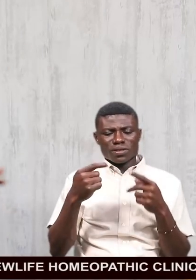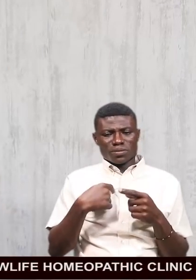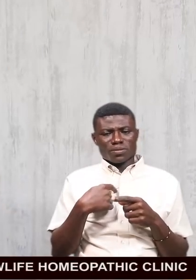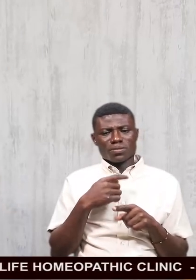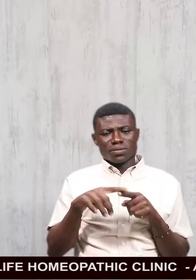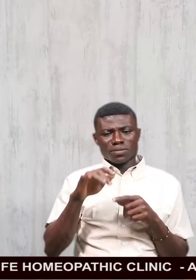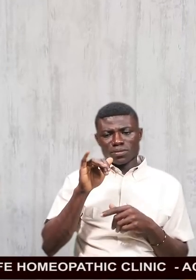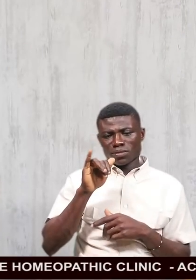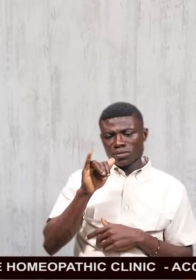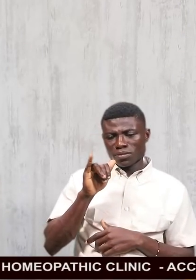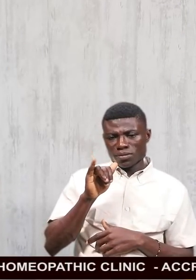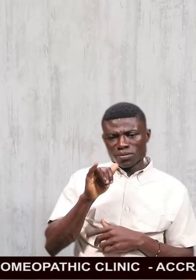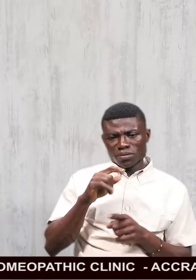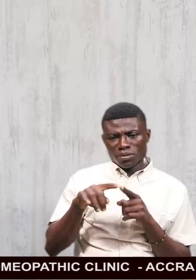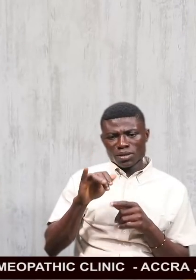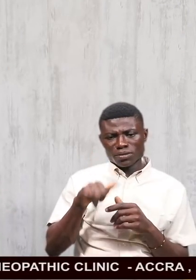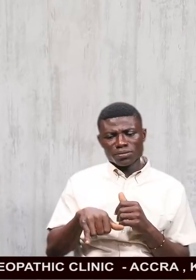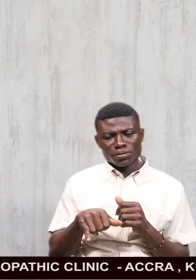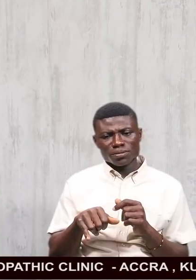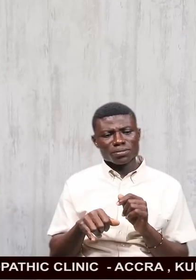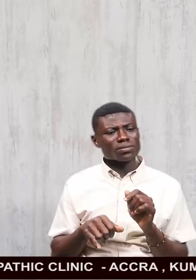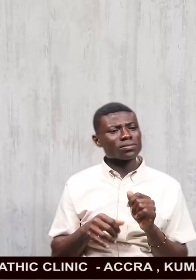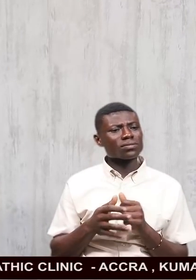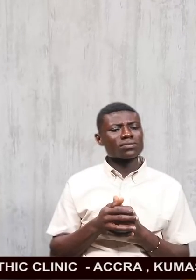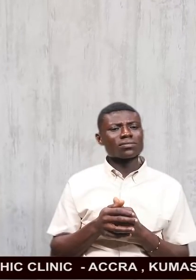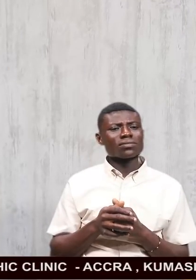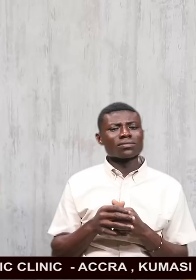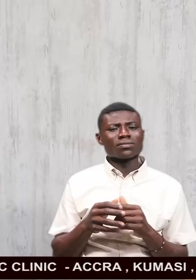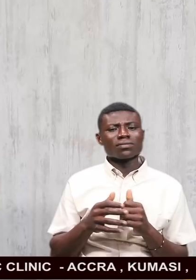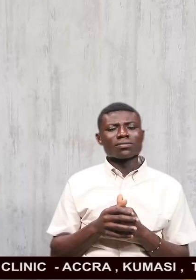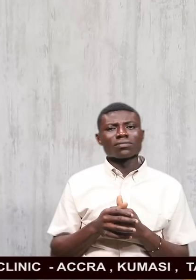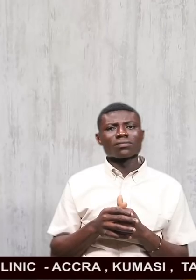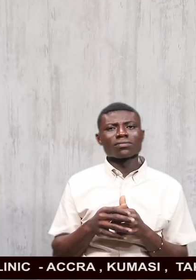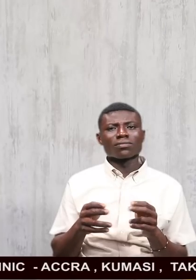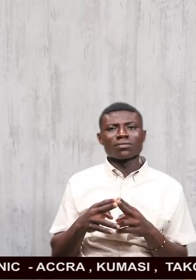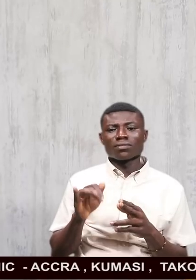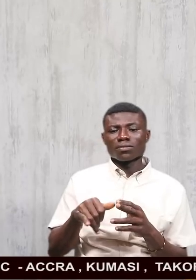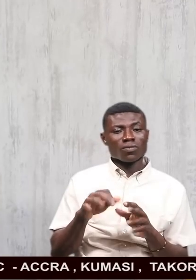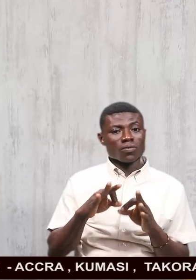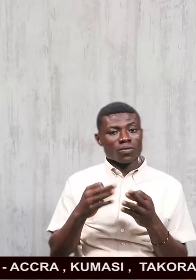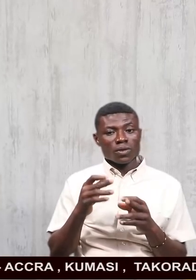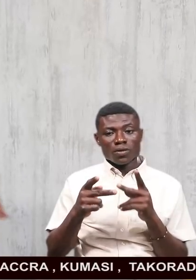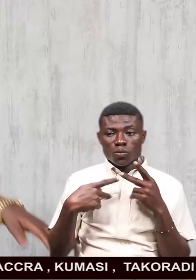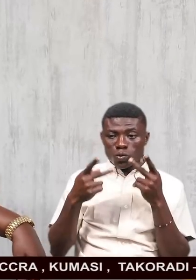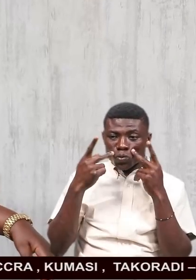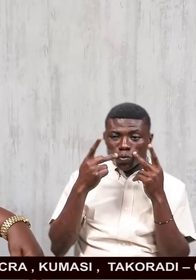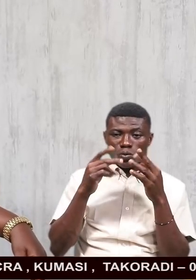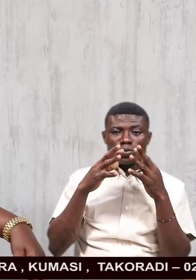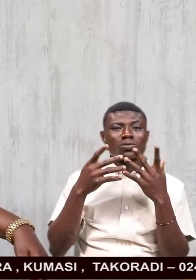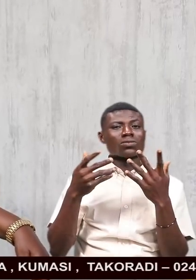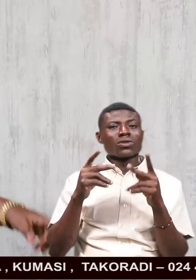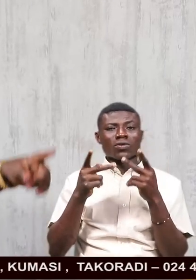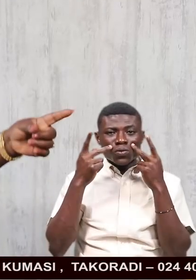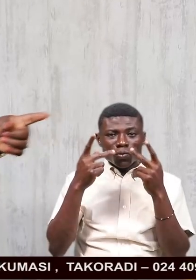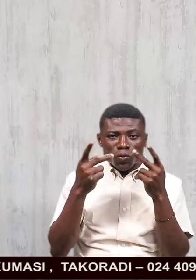Now, no crown, no. Beba. Me, I'm on three. I was not for some who say, production crew